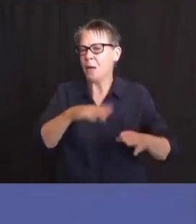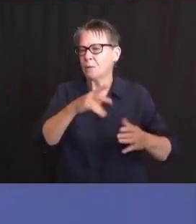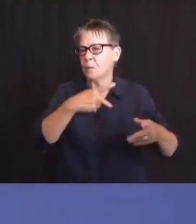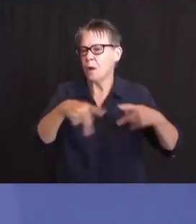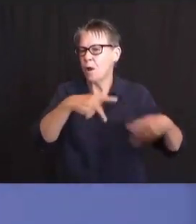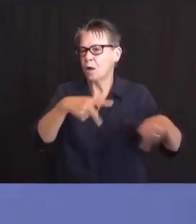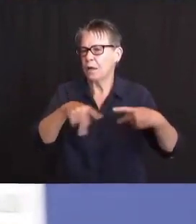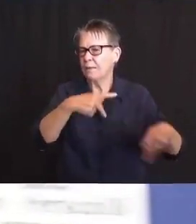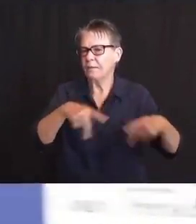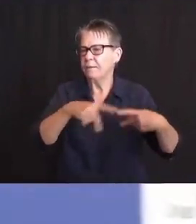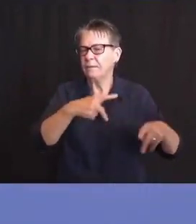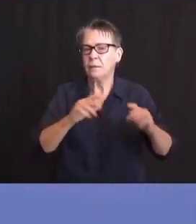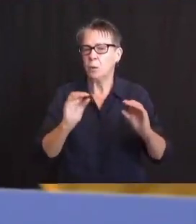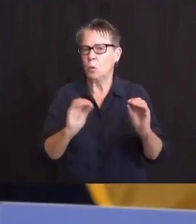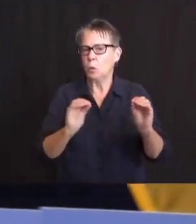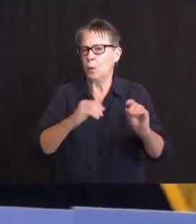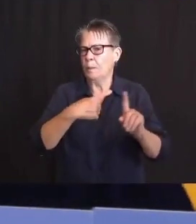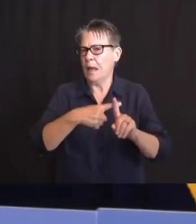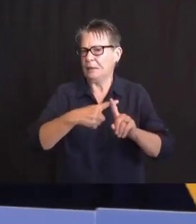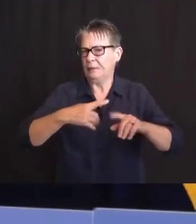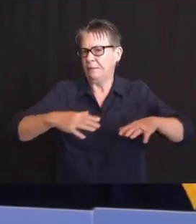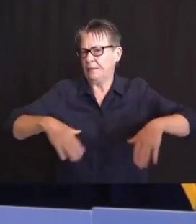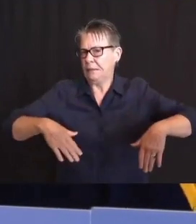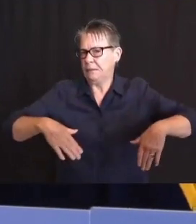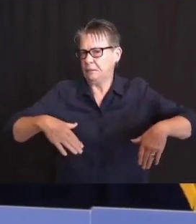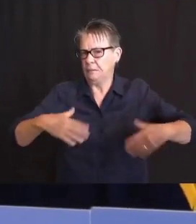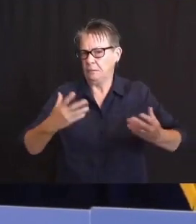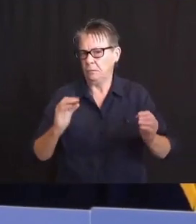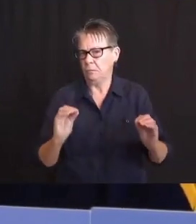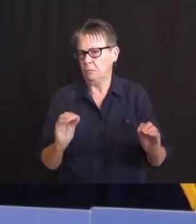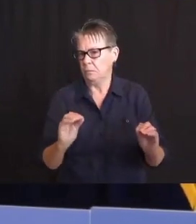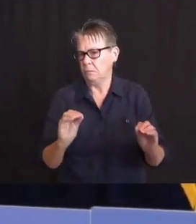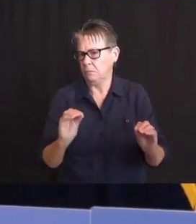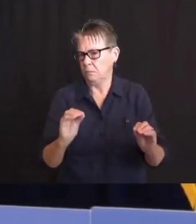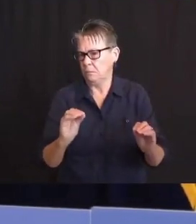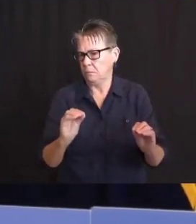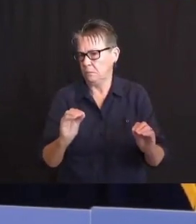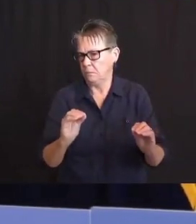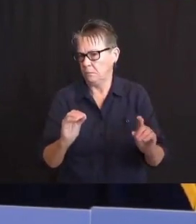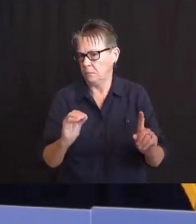We have asked. We have not yet heard of any cases associated with Jackson, so as of now, no.